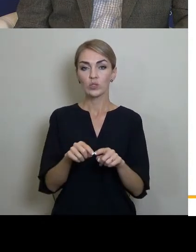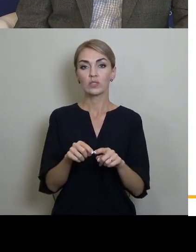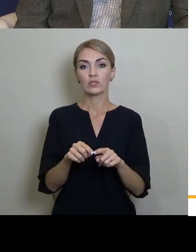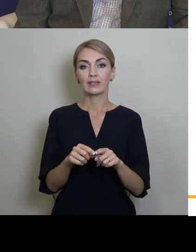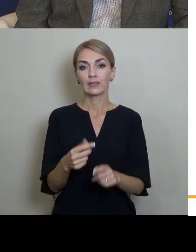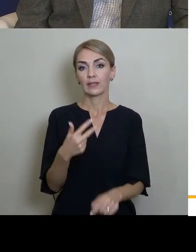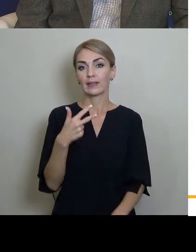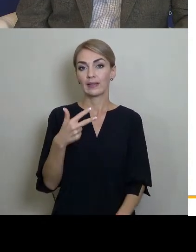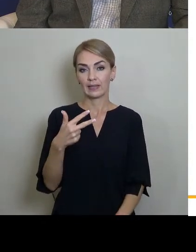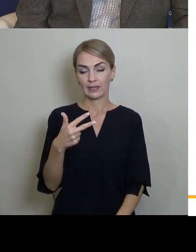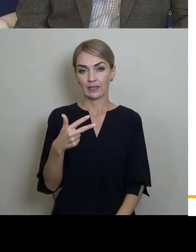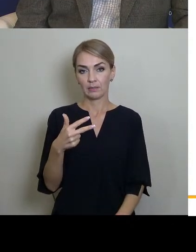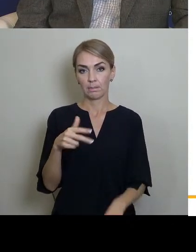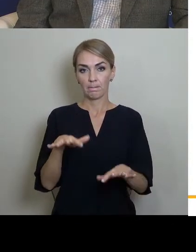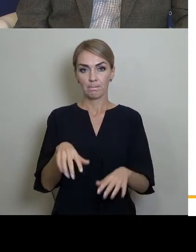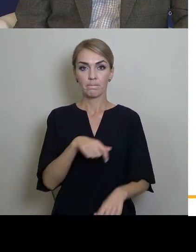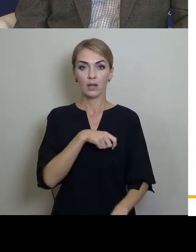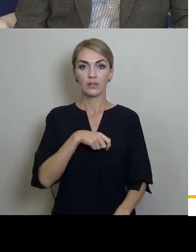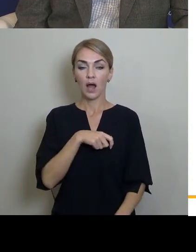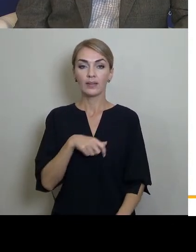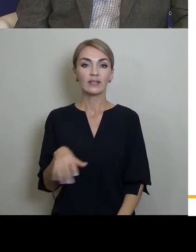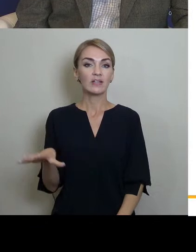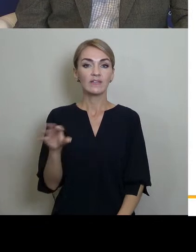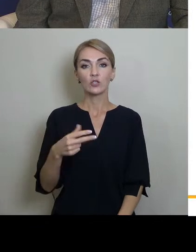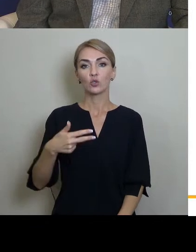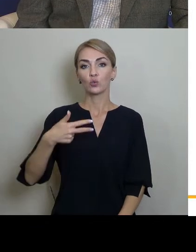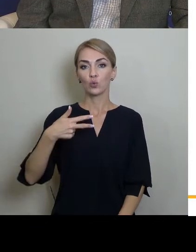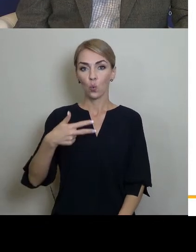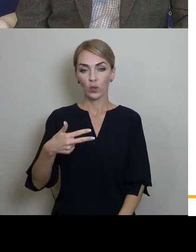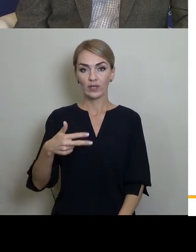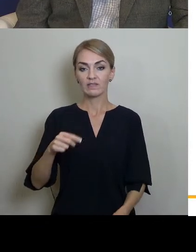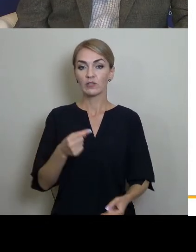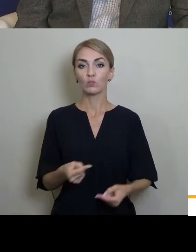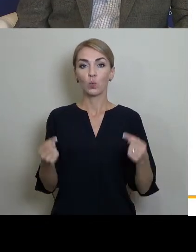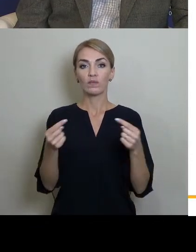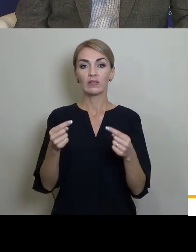in this constituency there are 3 mandates, all of